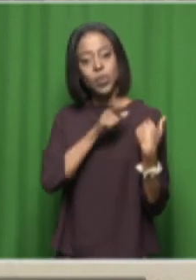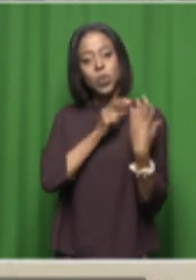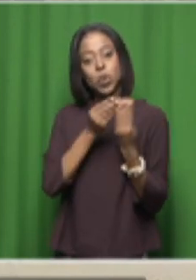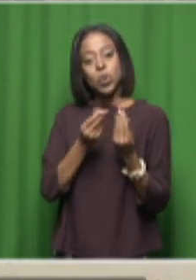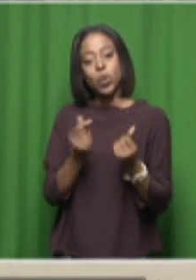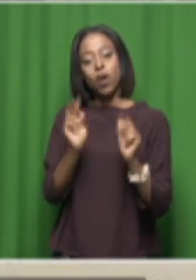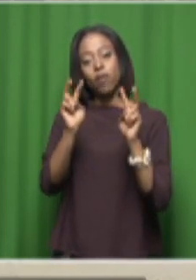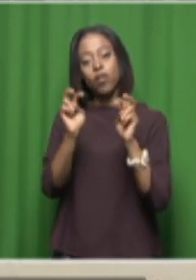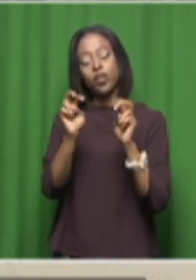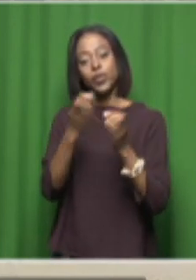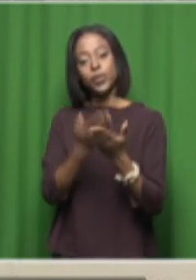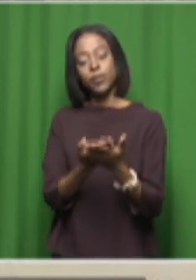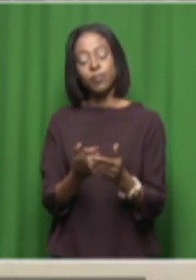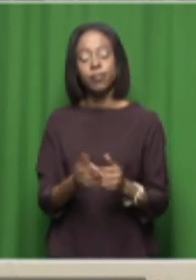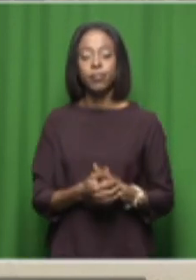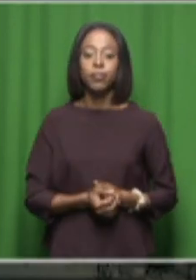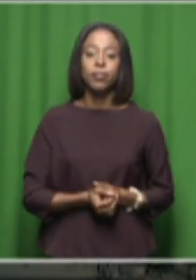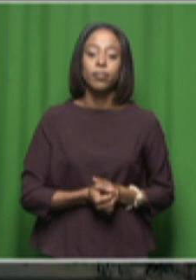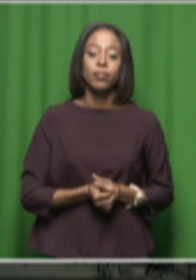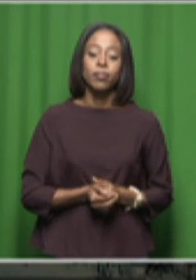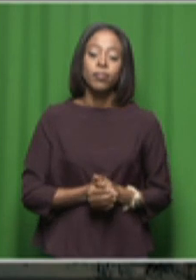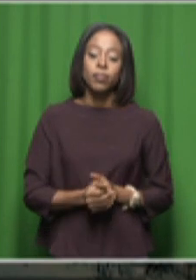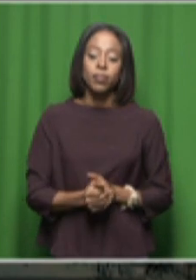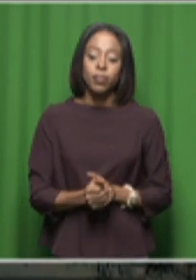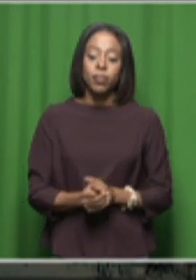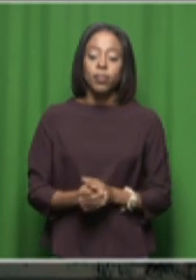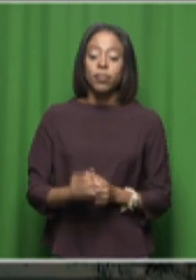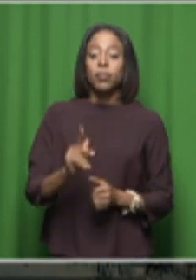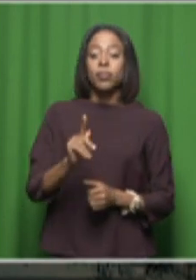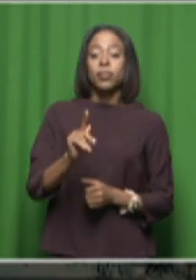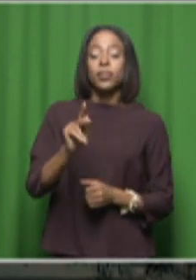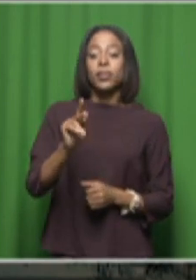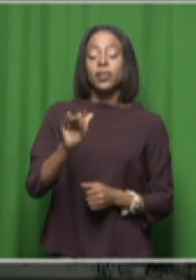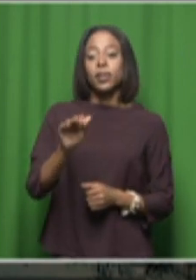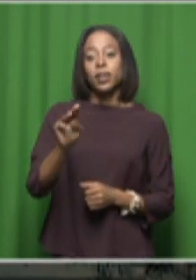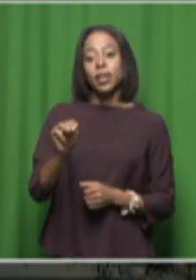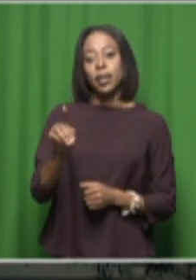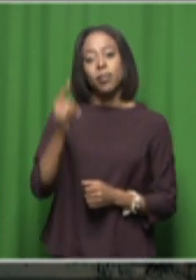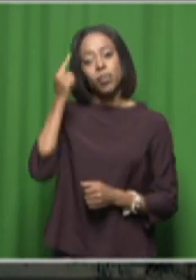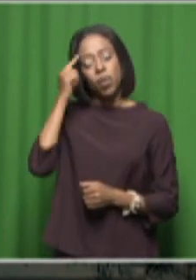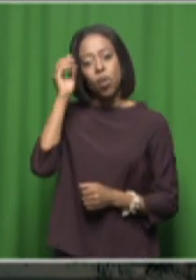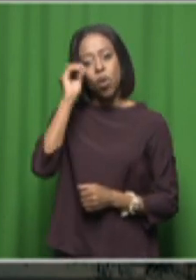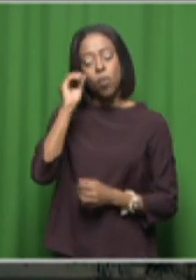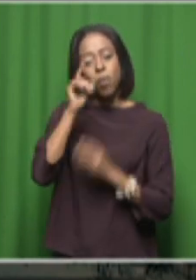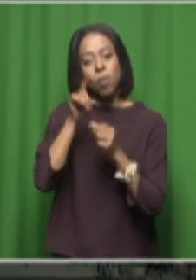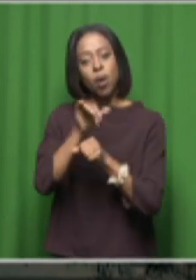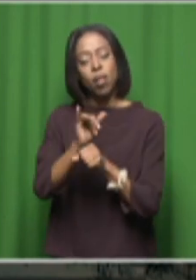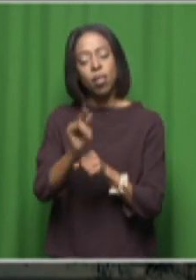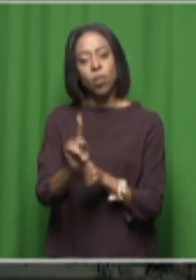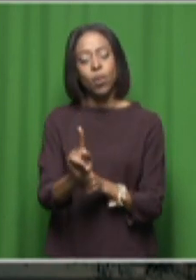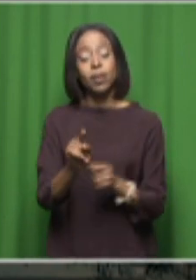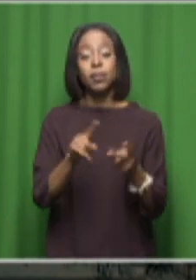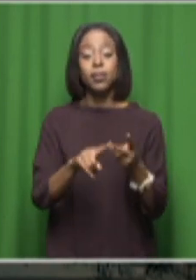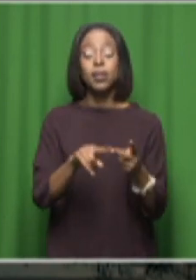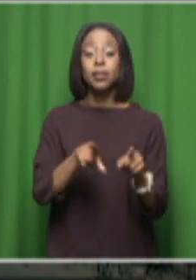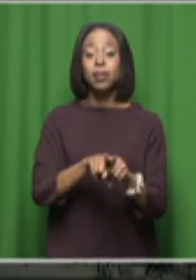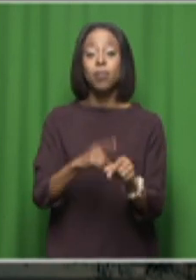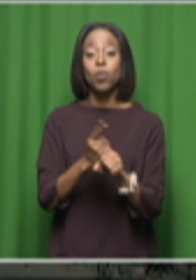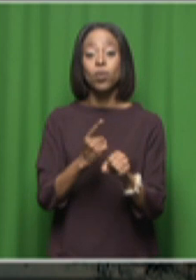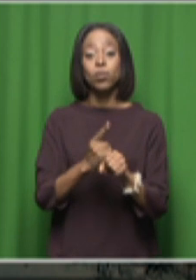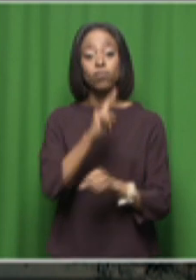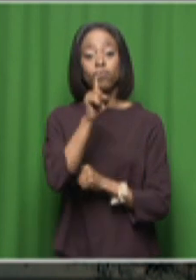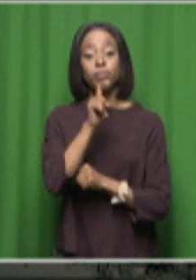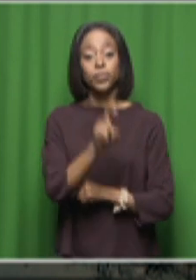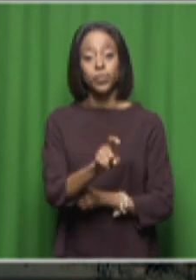address these issues, Sakina. Kimberley, I'd like your view on this as well, but also I want to bring in the question